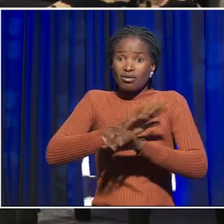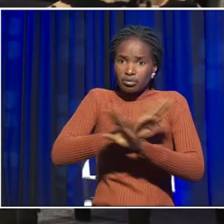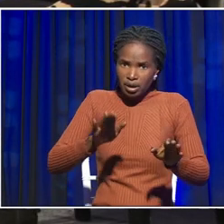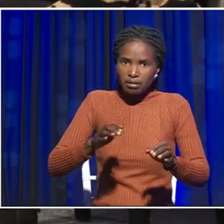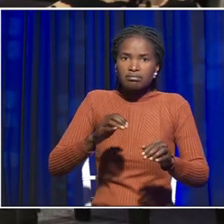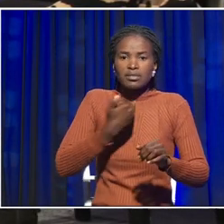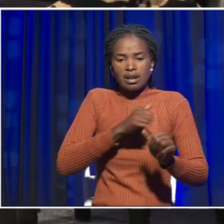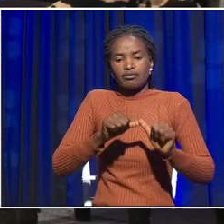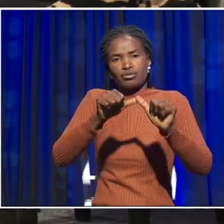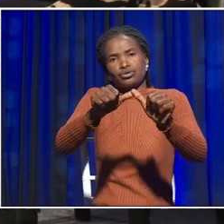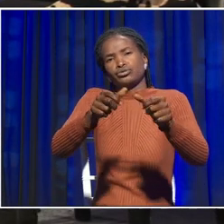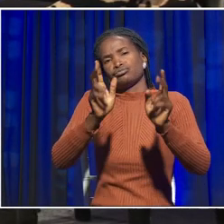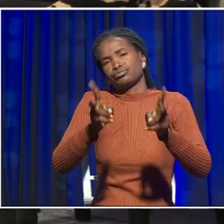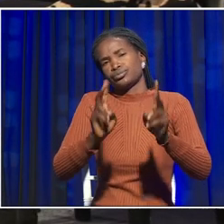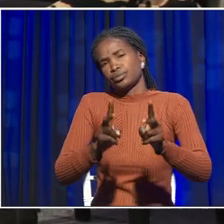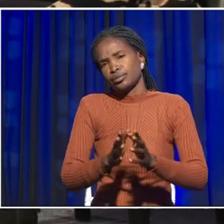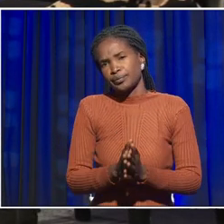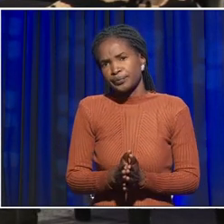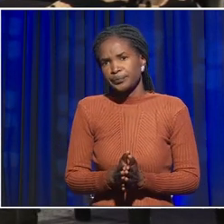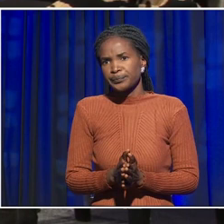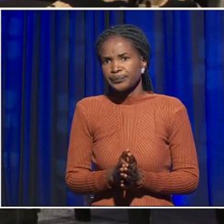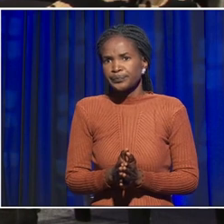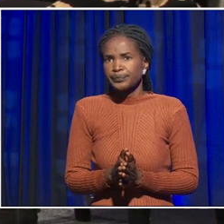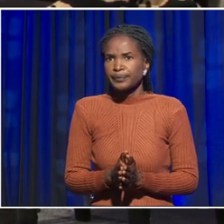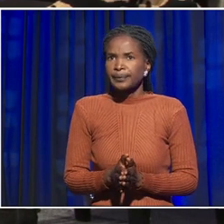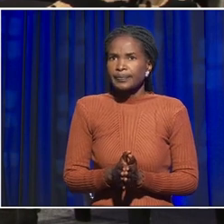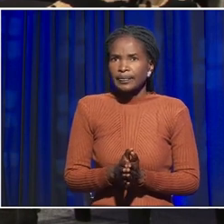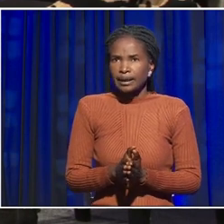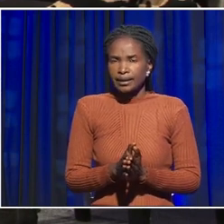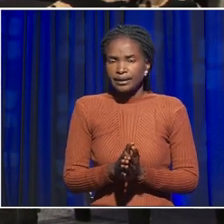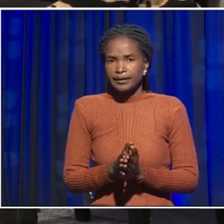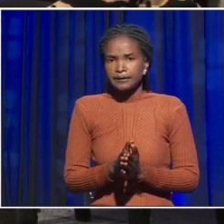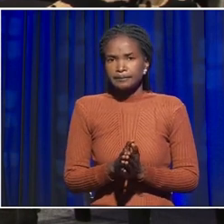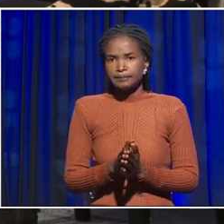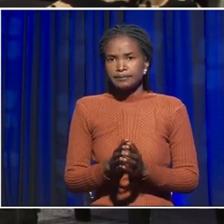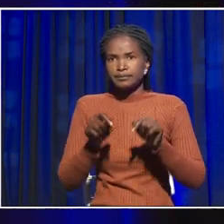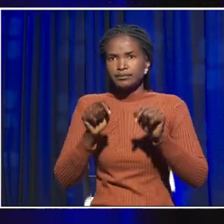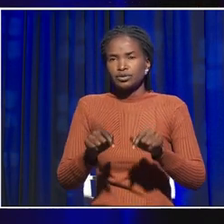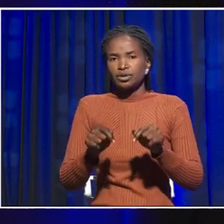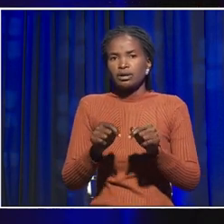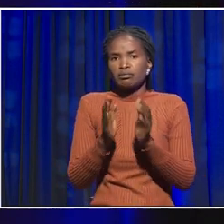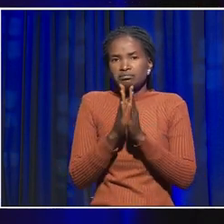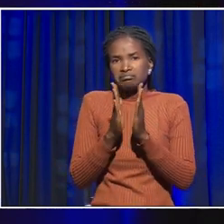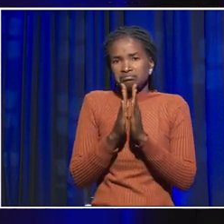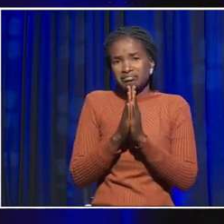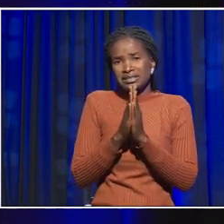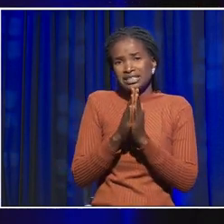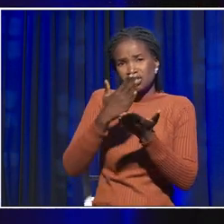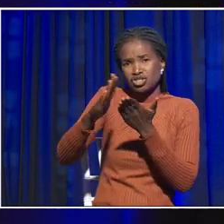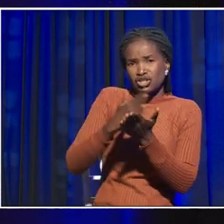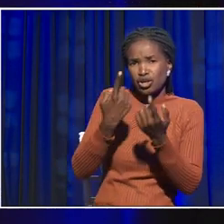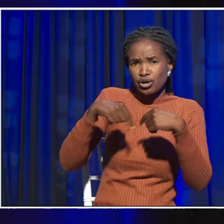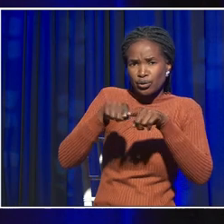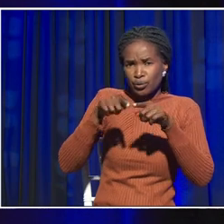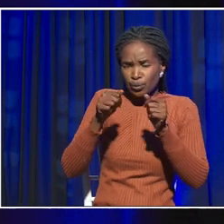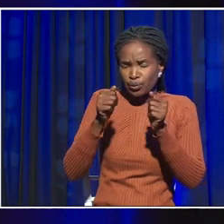top. Now, on the hackathon, please share with us some